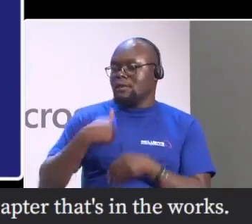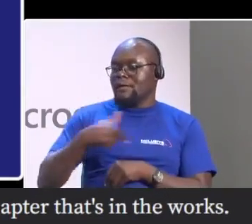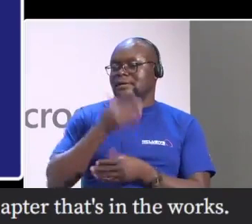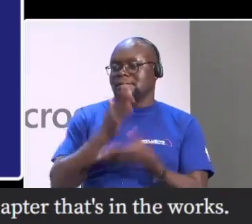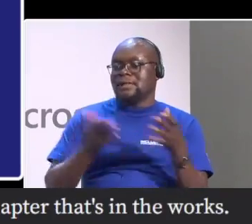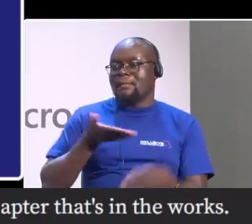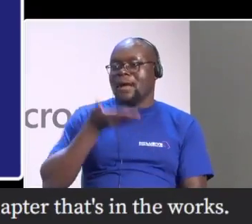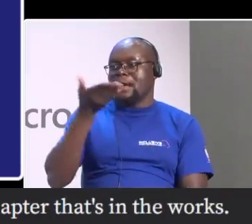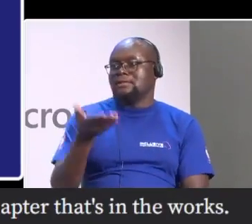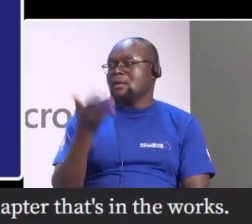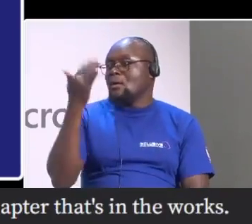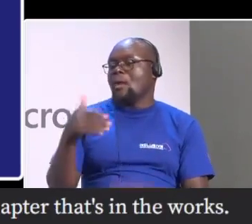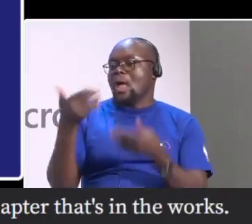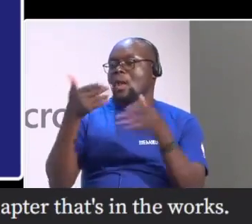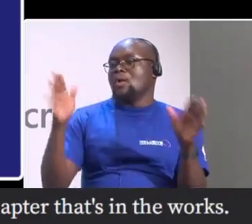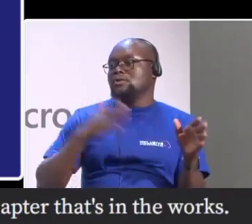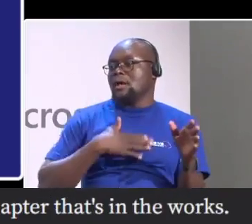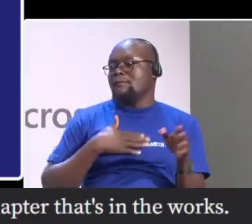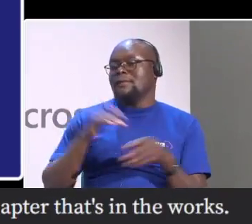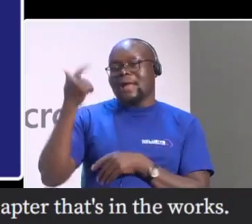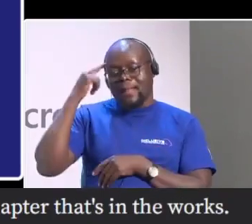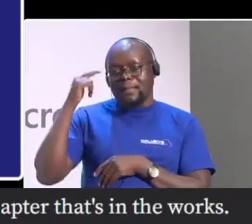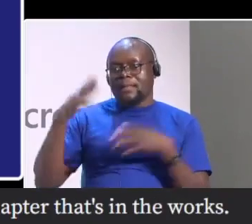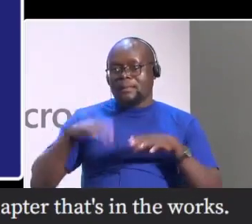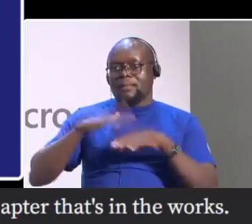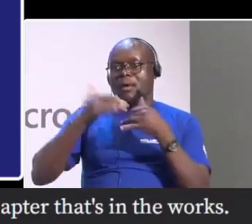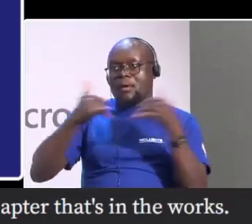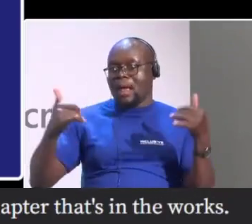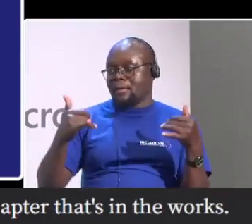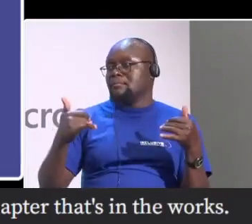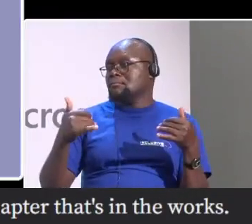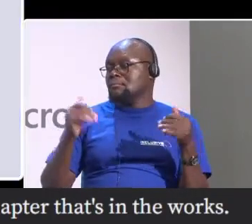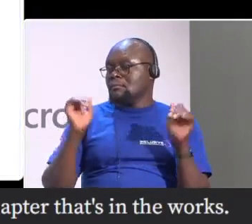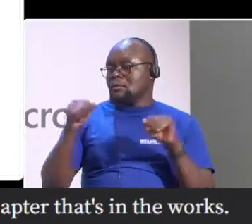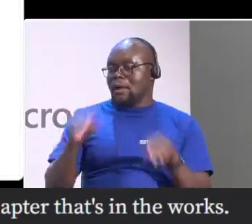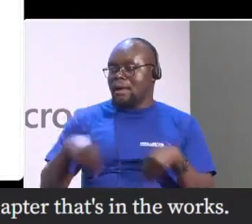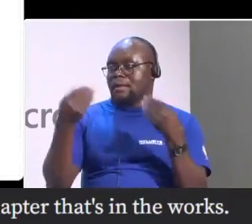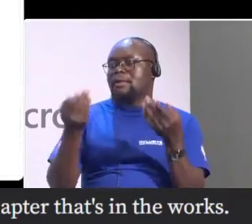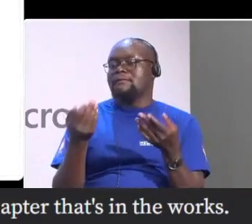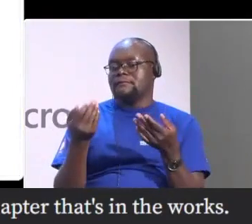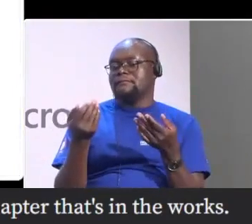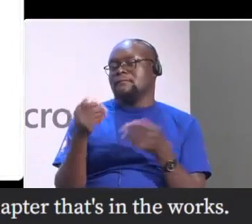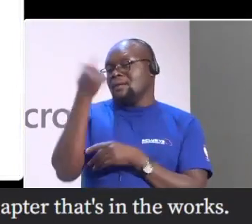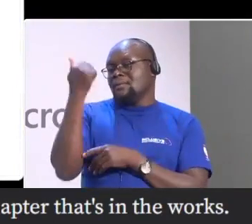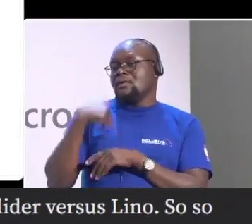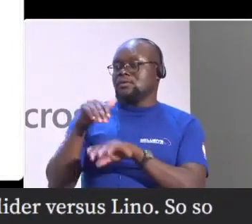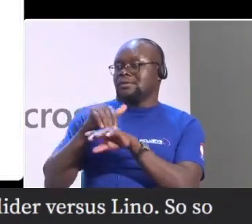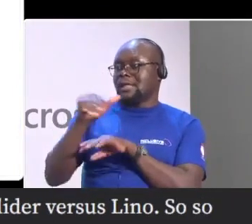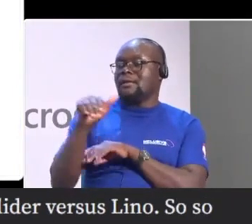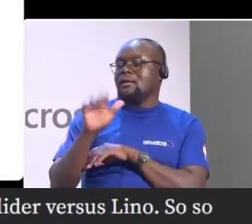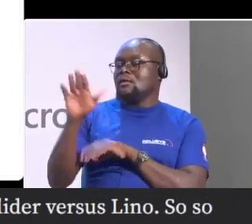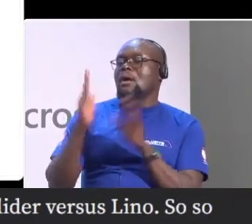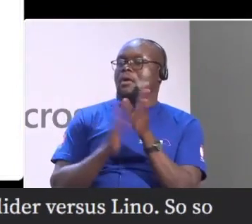answers. But I think the guys online, if anyone's still with us there, can also just use the chat, please, because they'll send all the comments